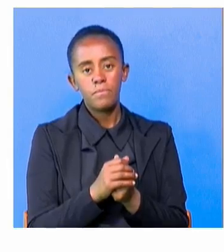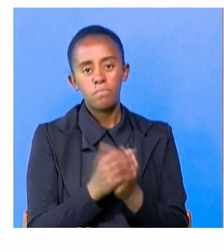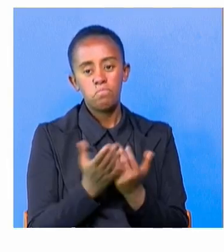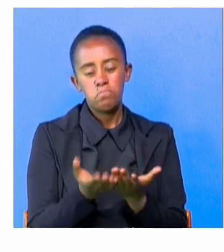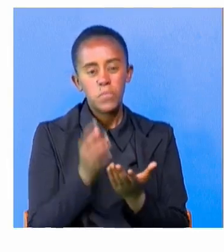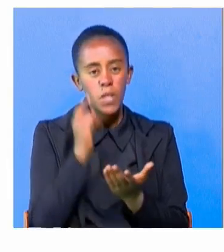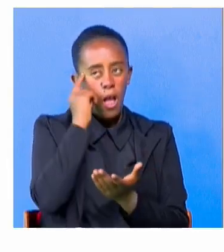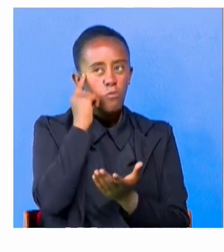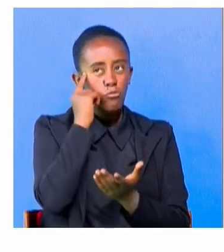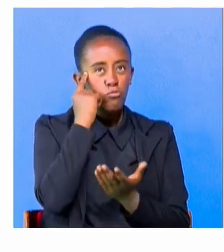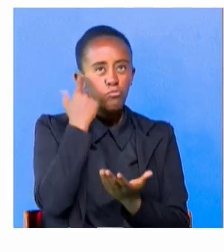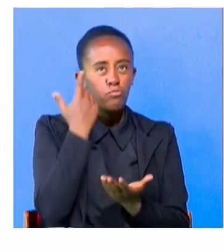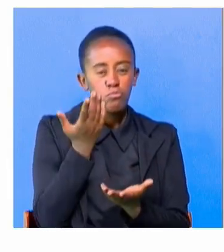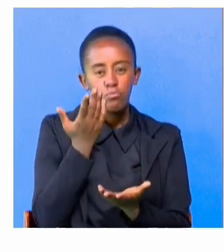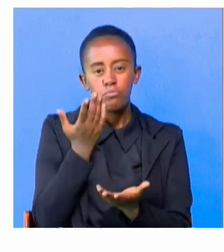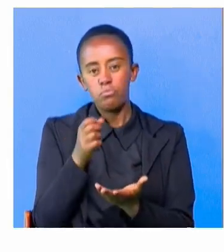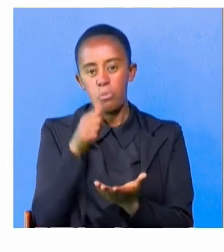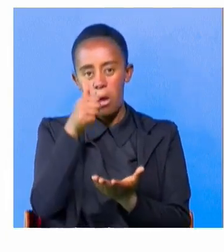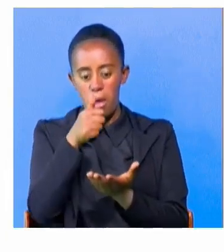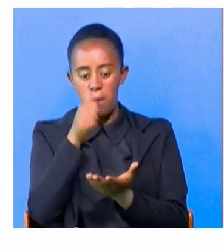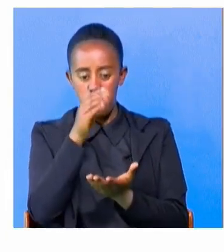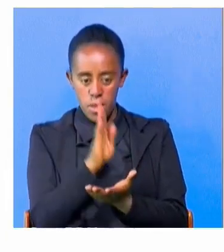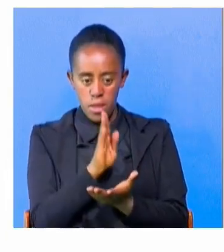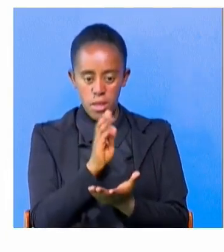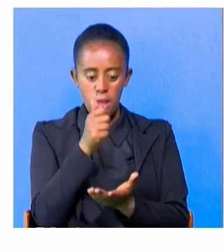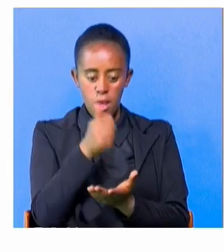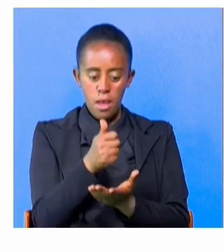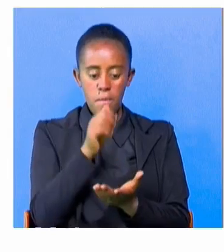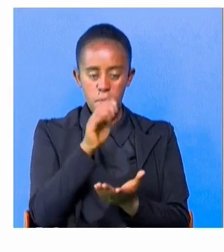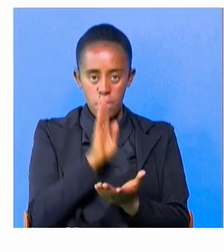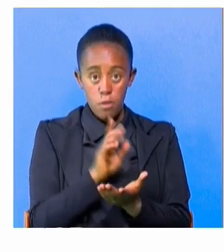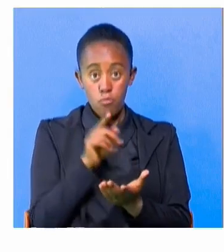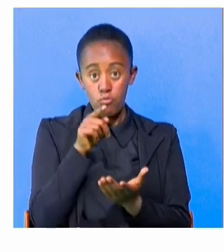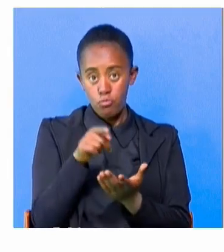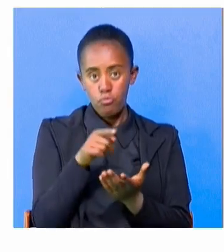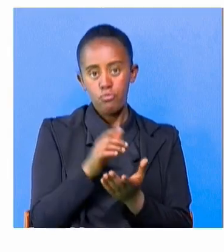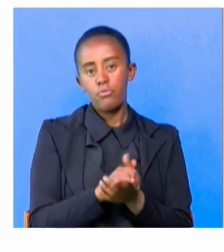Assume that you are A and B.